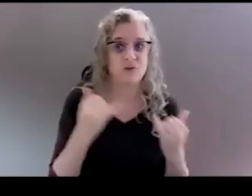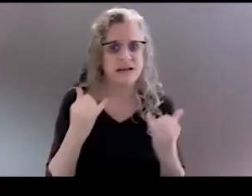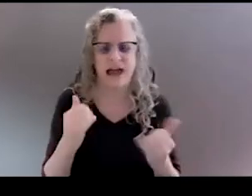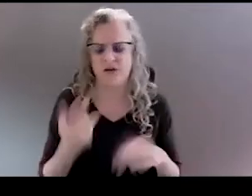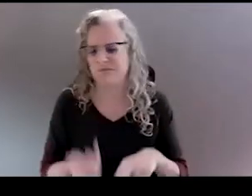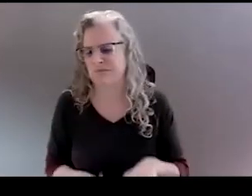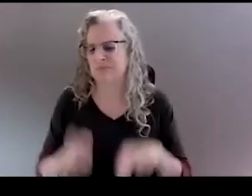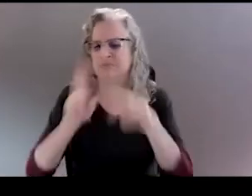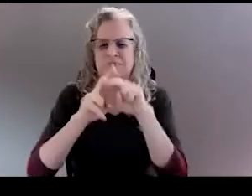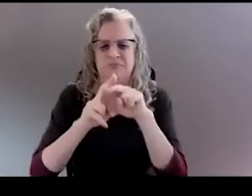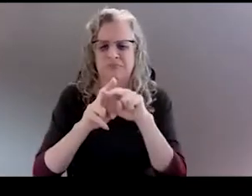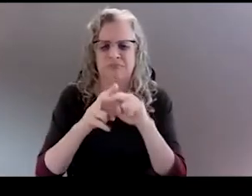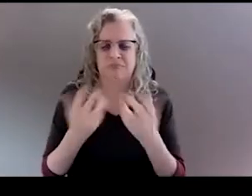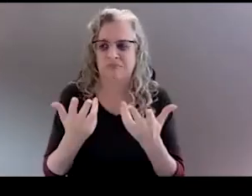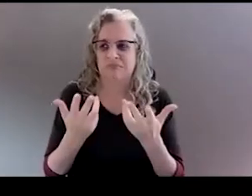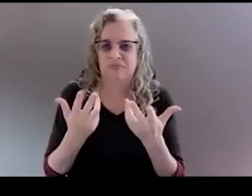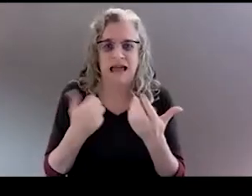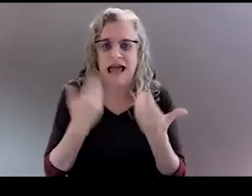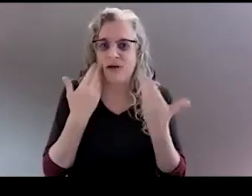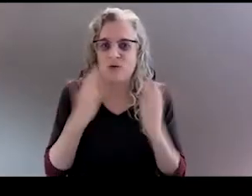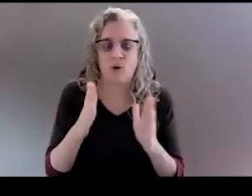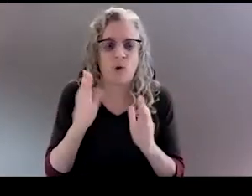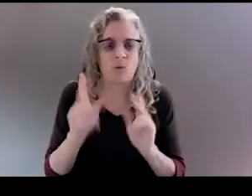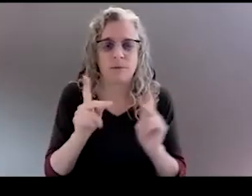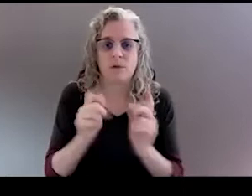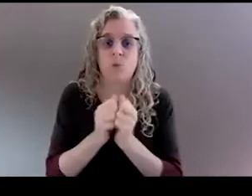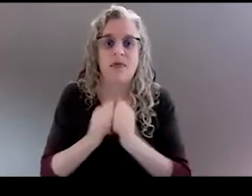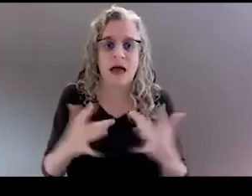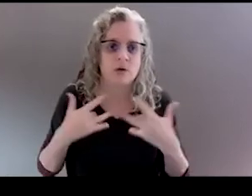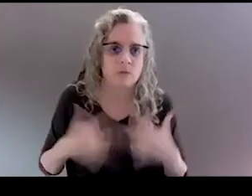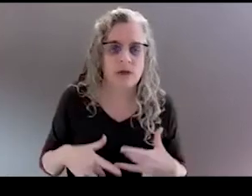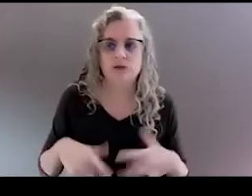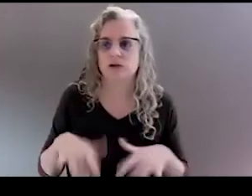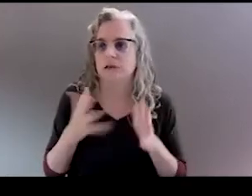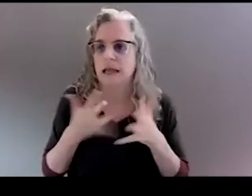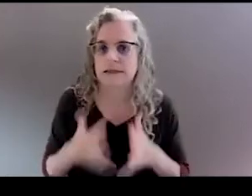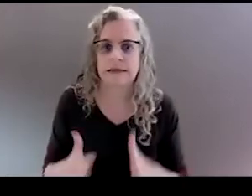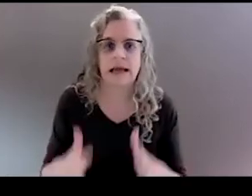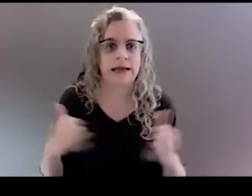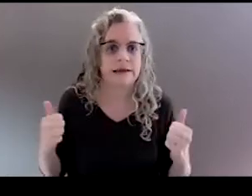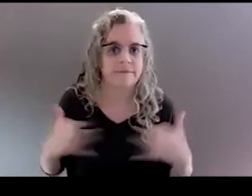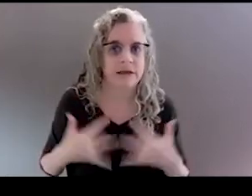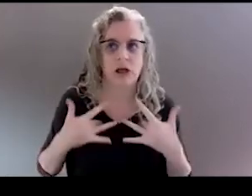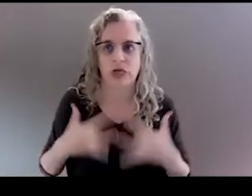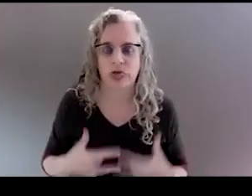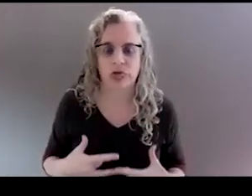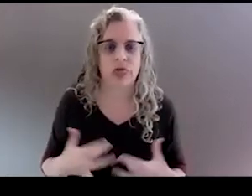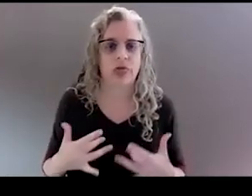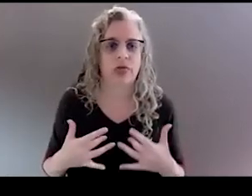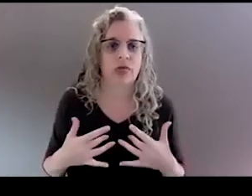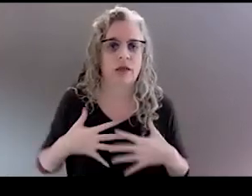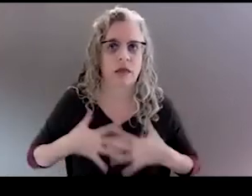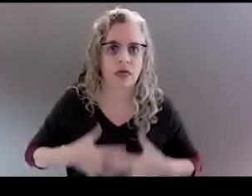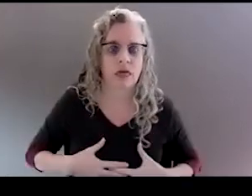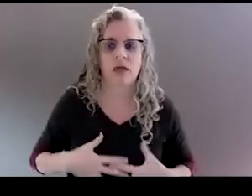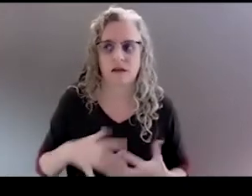not experienced anxiety, depression, fear, despair, because of COVID and all the